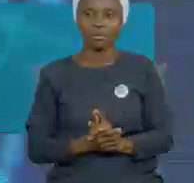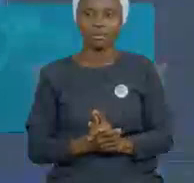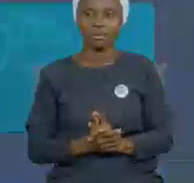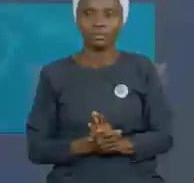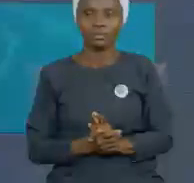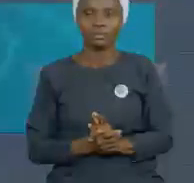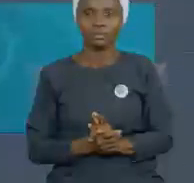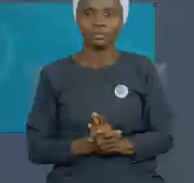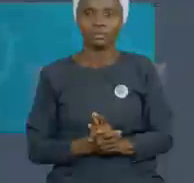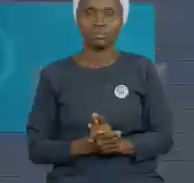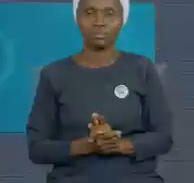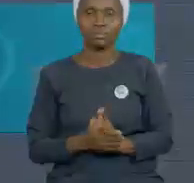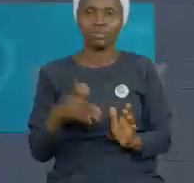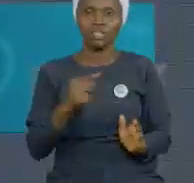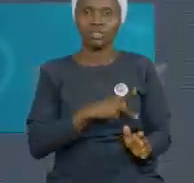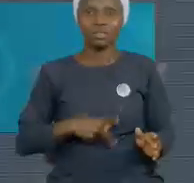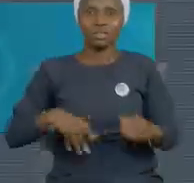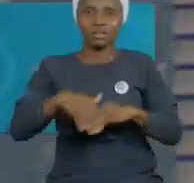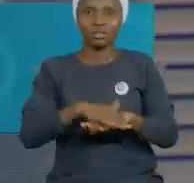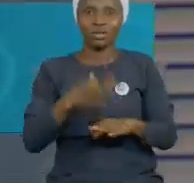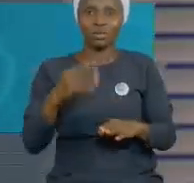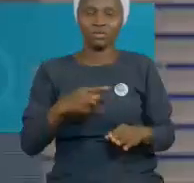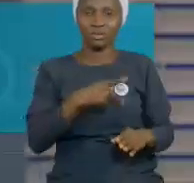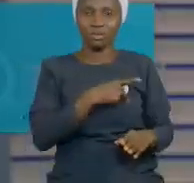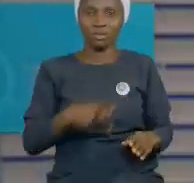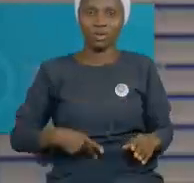The kingdom of the prince is the kingdom of power.